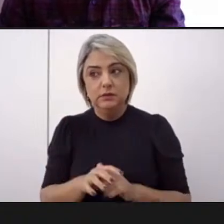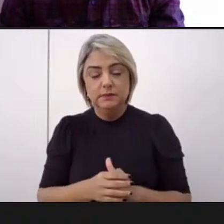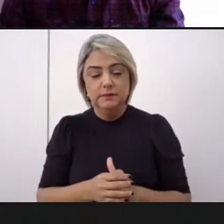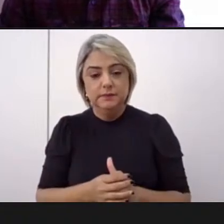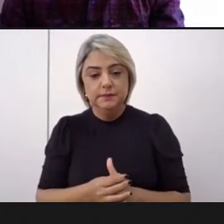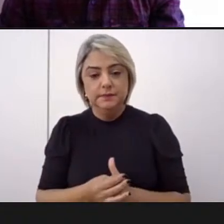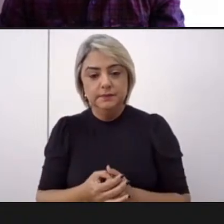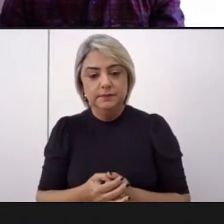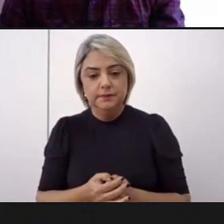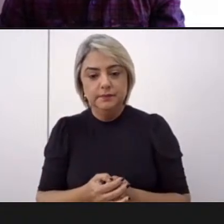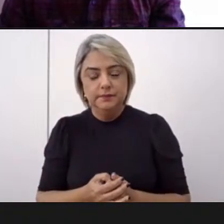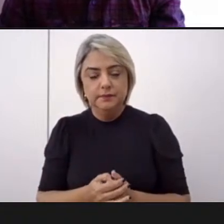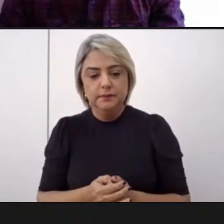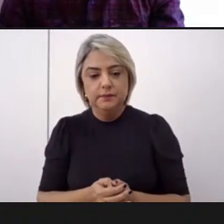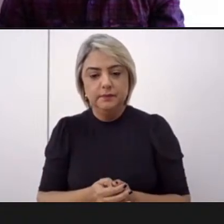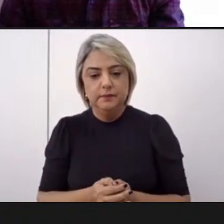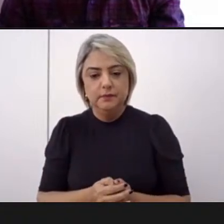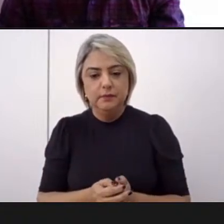something. And